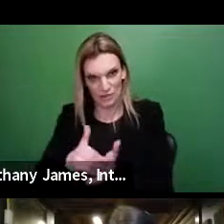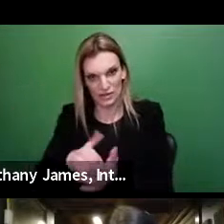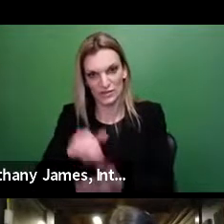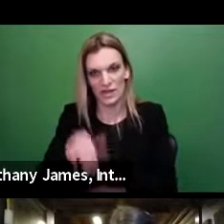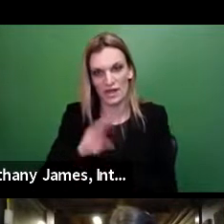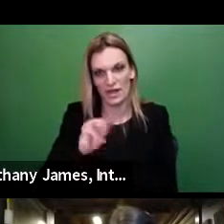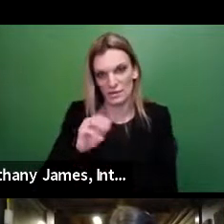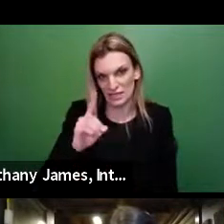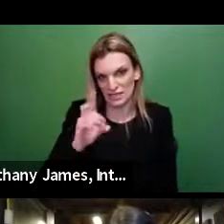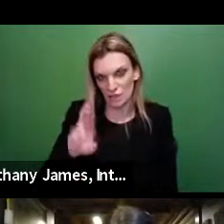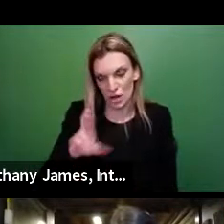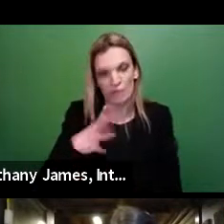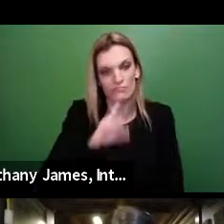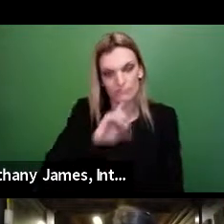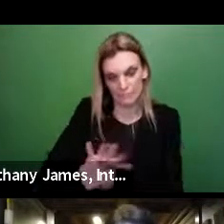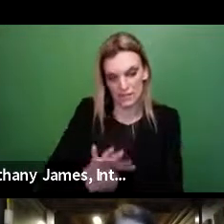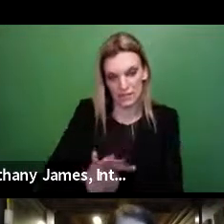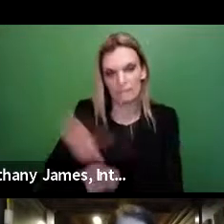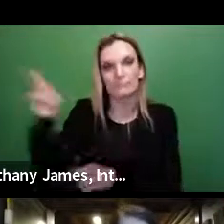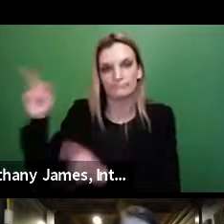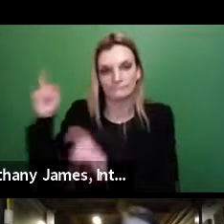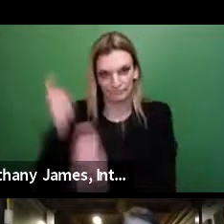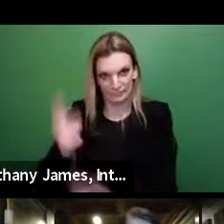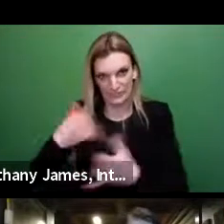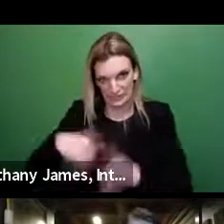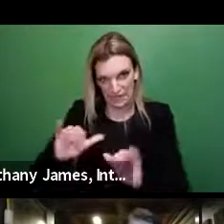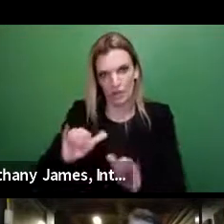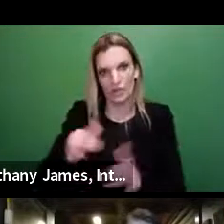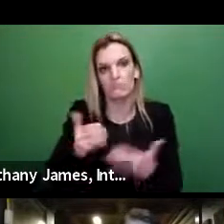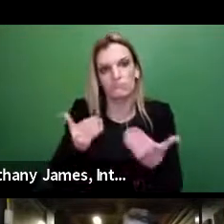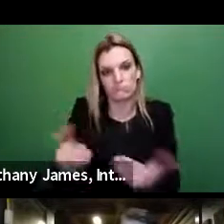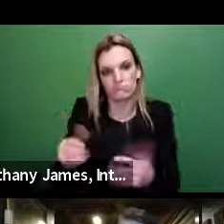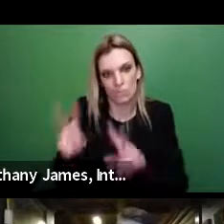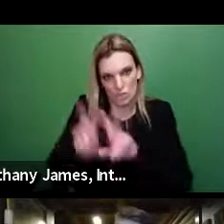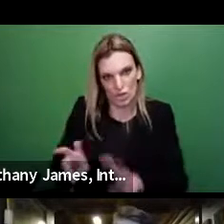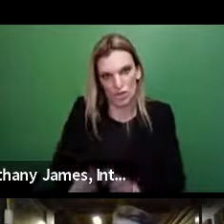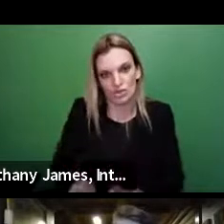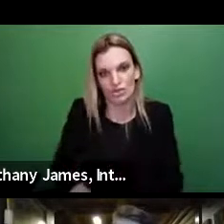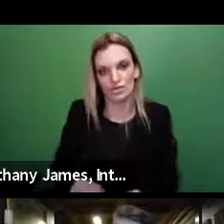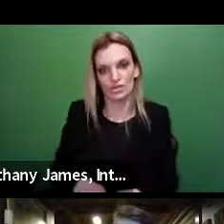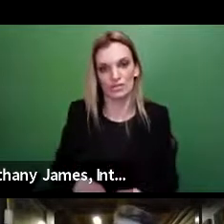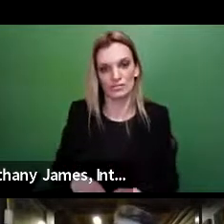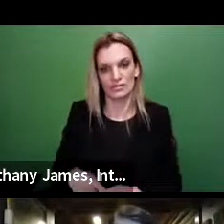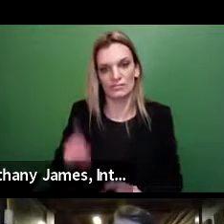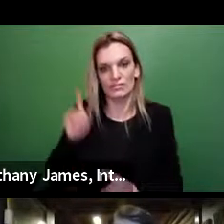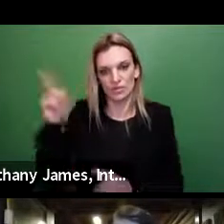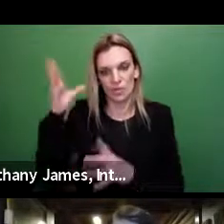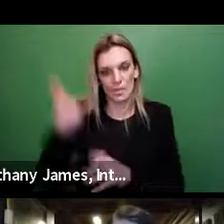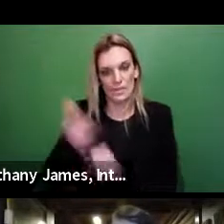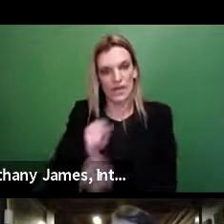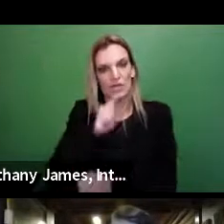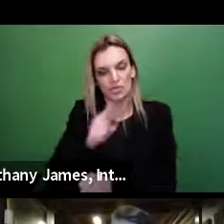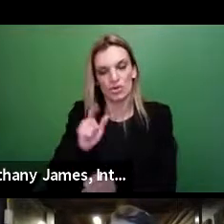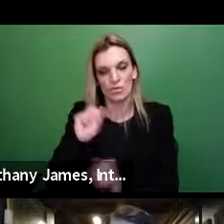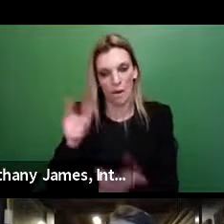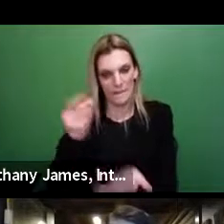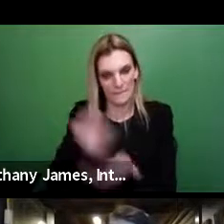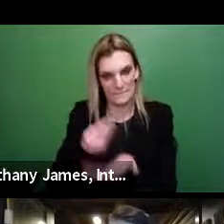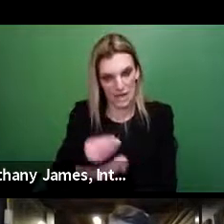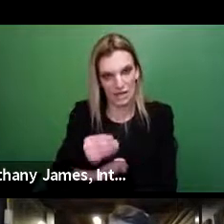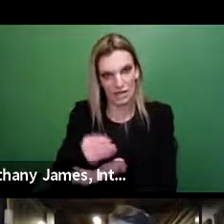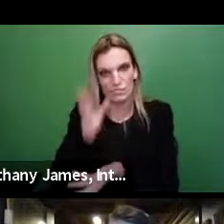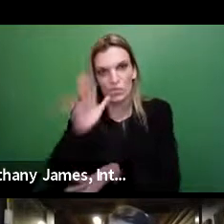committed before and asked that we carry out the study, and that because it's a priority, and she wants to ensure that all monies